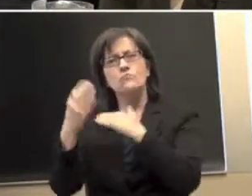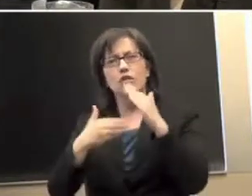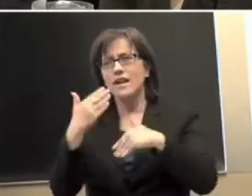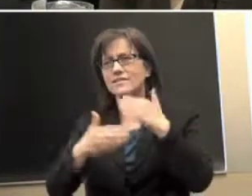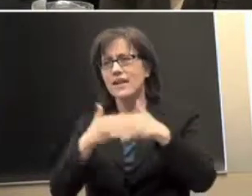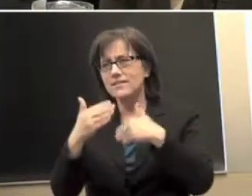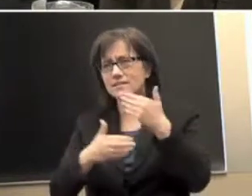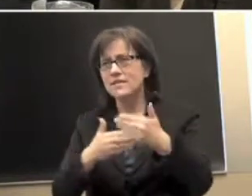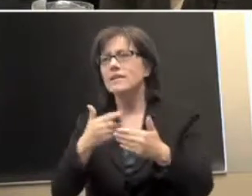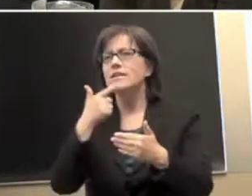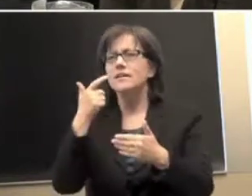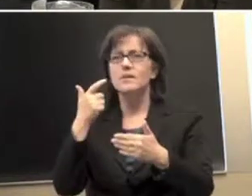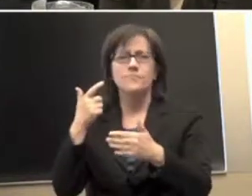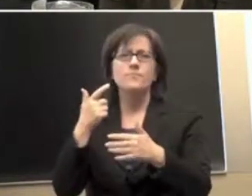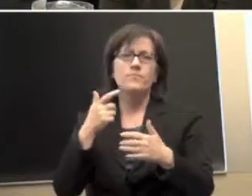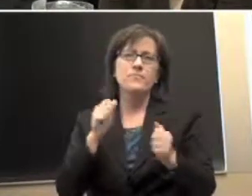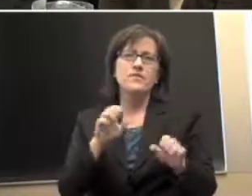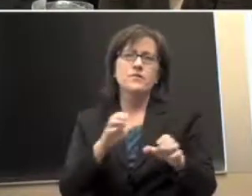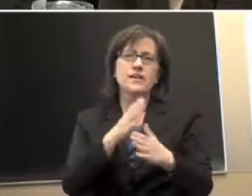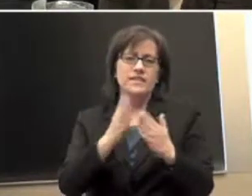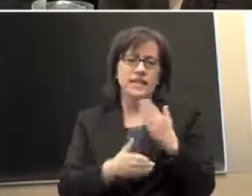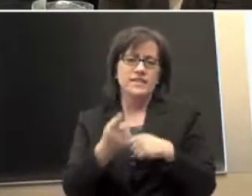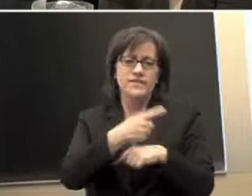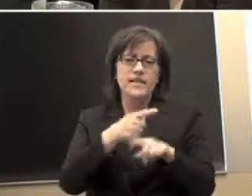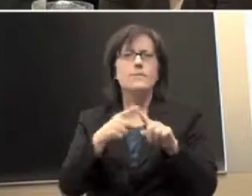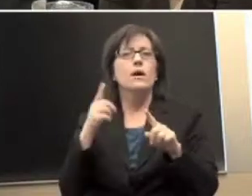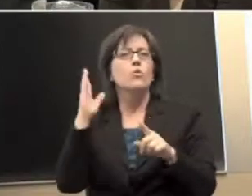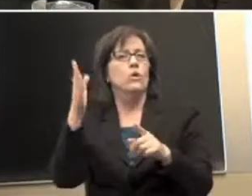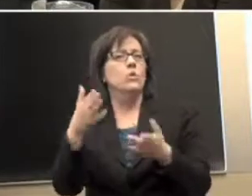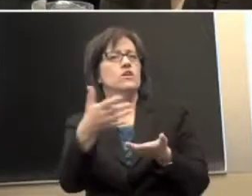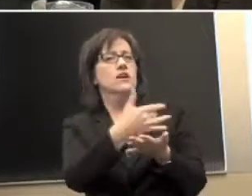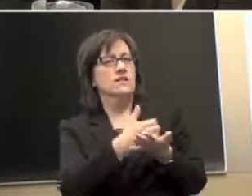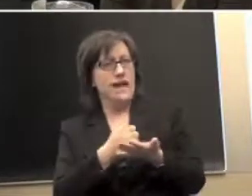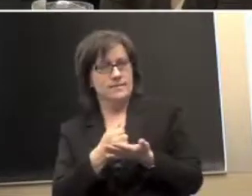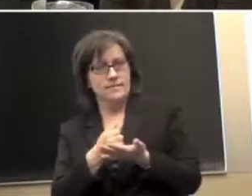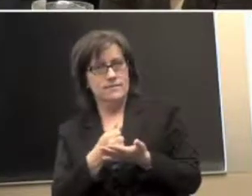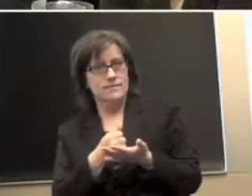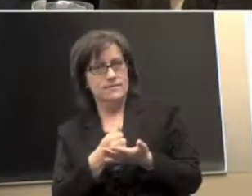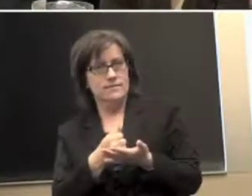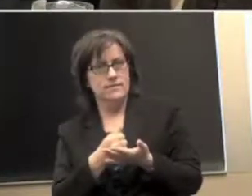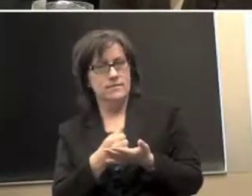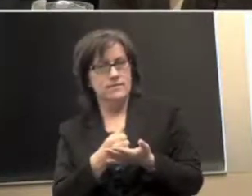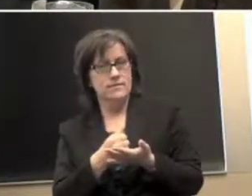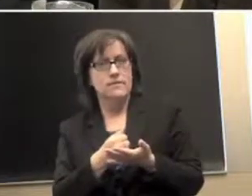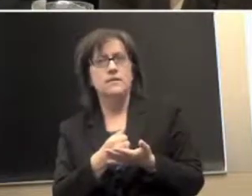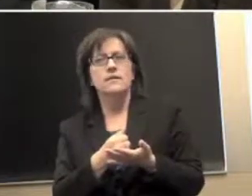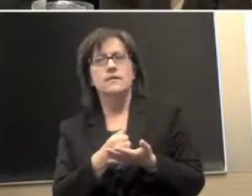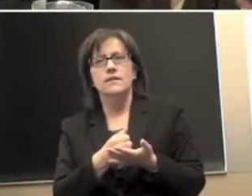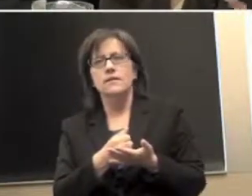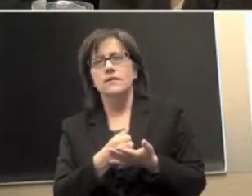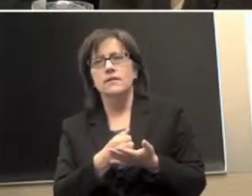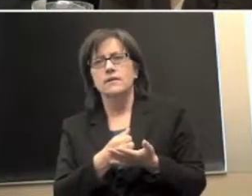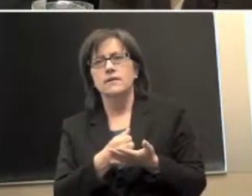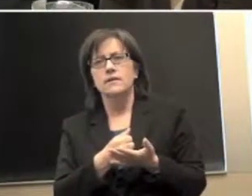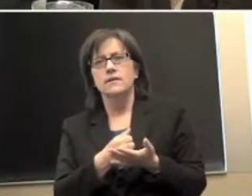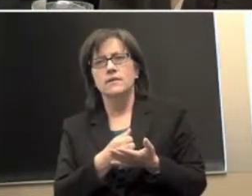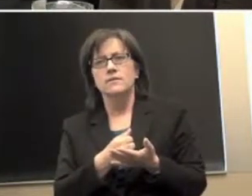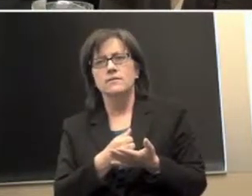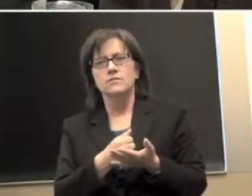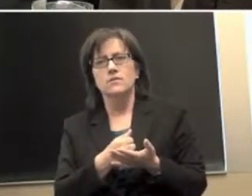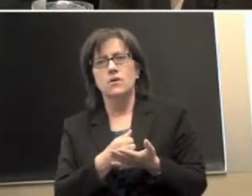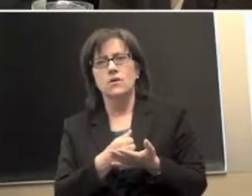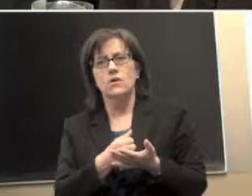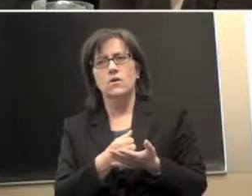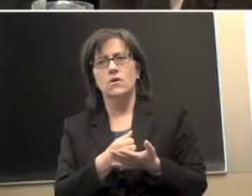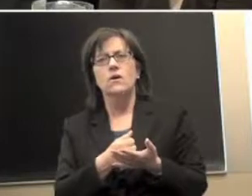process, because at the end of the day, then that would be collected. And then that person would then give it to the person who checks him in, because